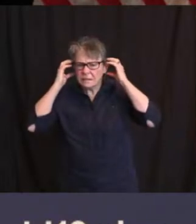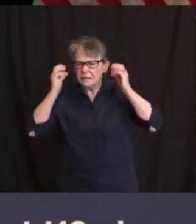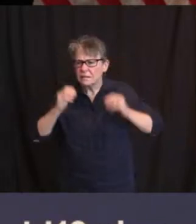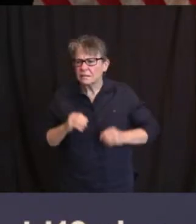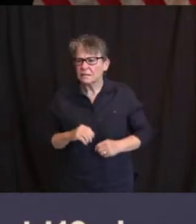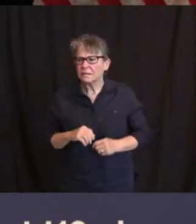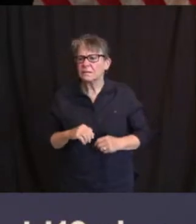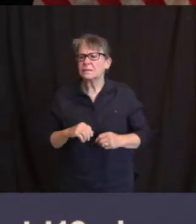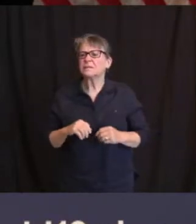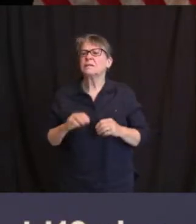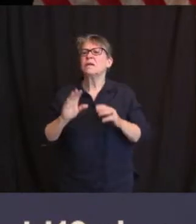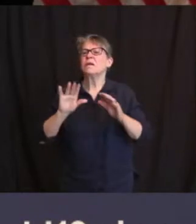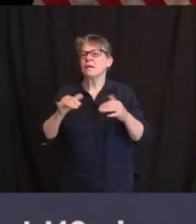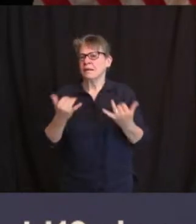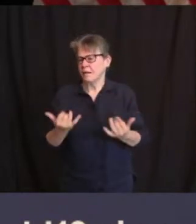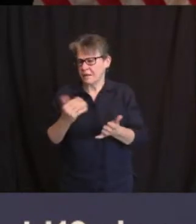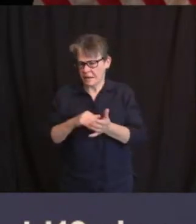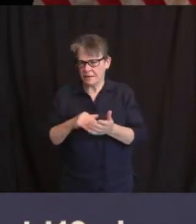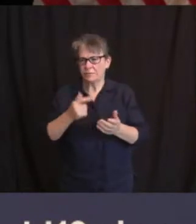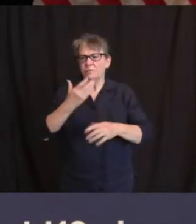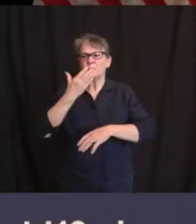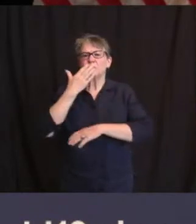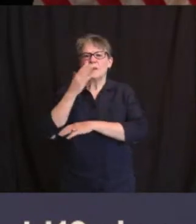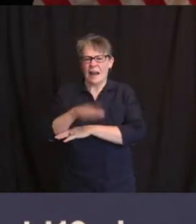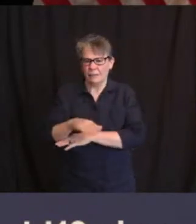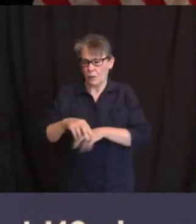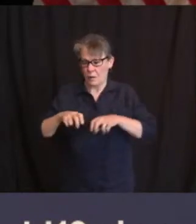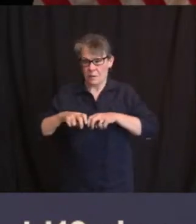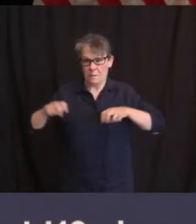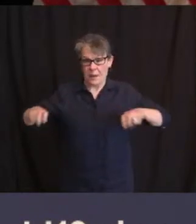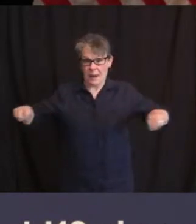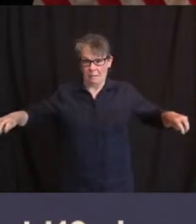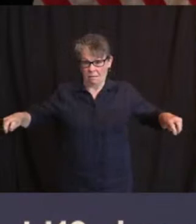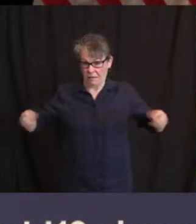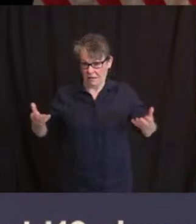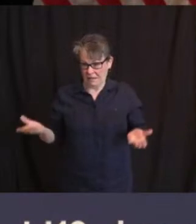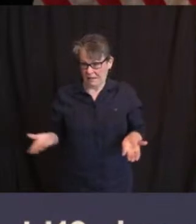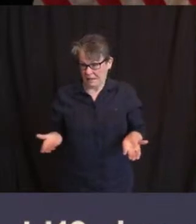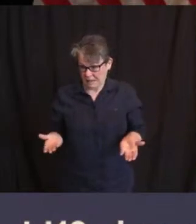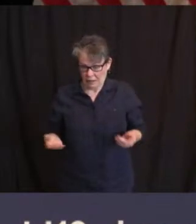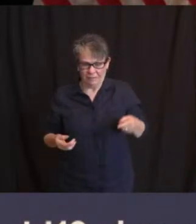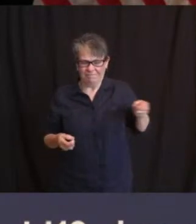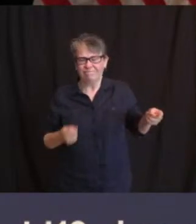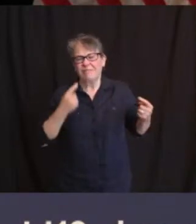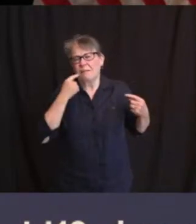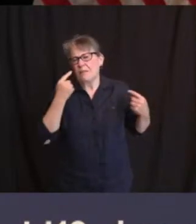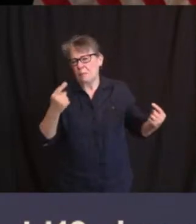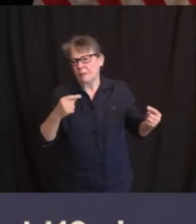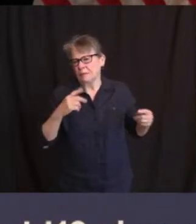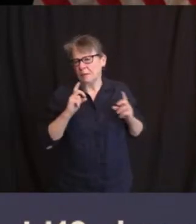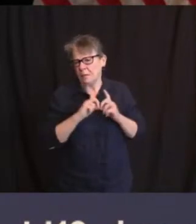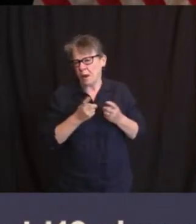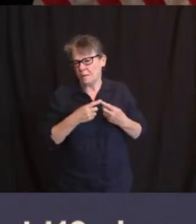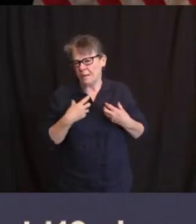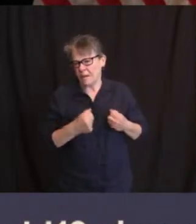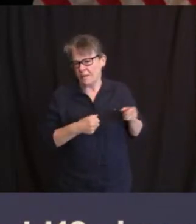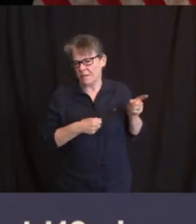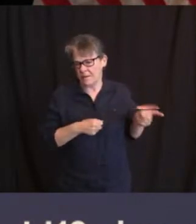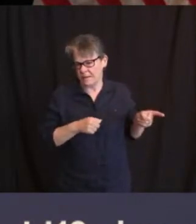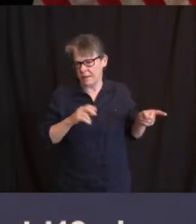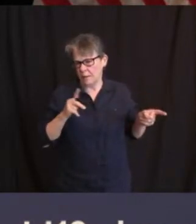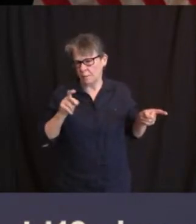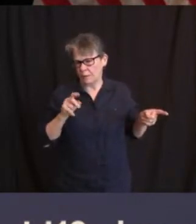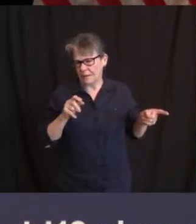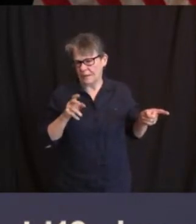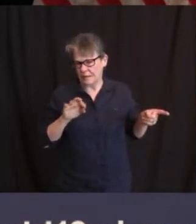woman to my right, who needs no introduction, the Commissioner of the Department of Health, Judy Persichelli. To her right, the Department of Health's Communicable Disease